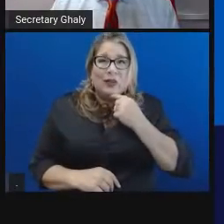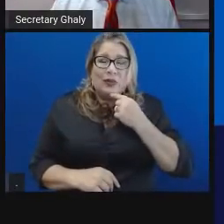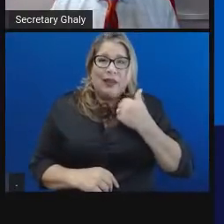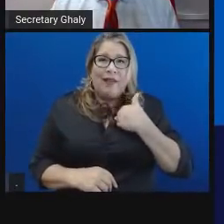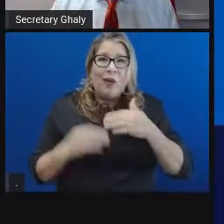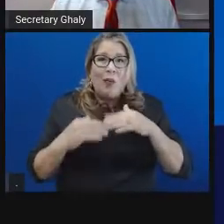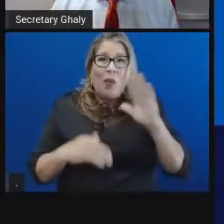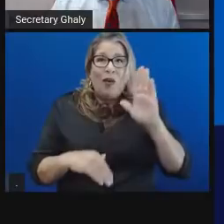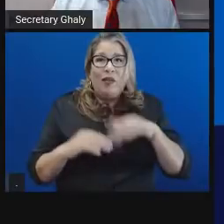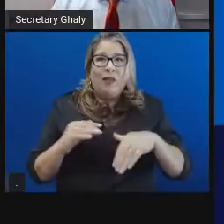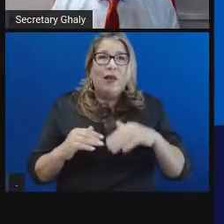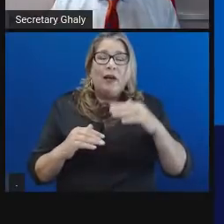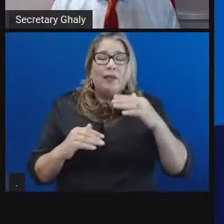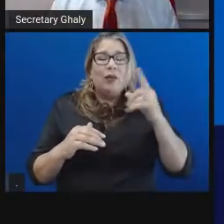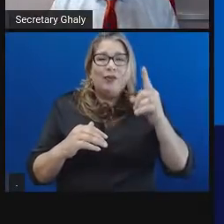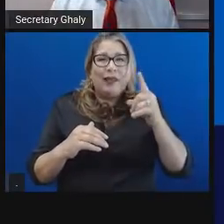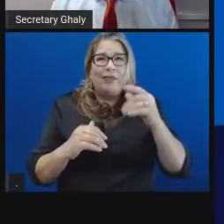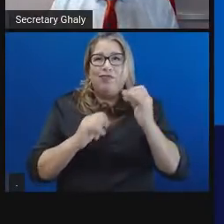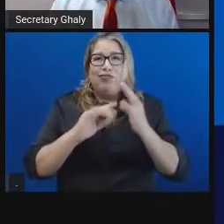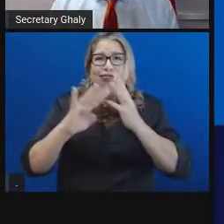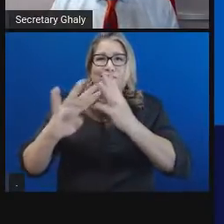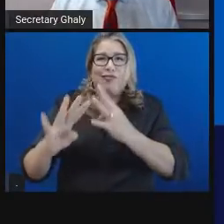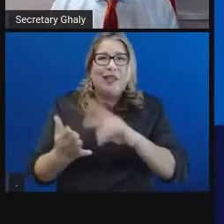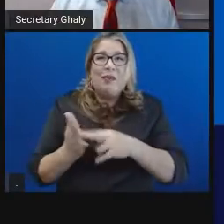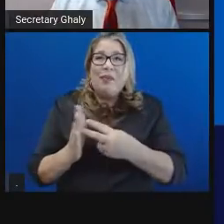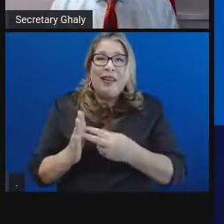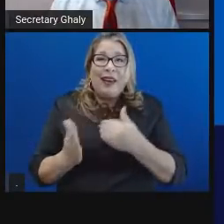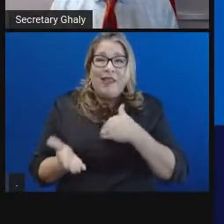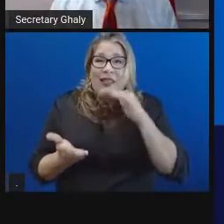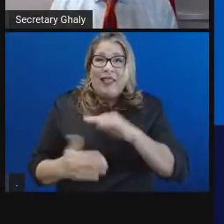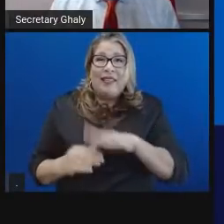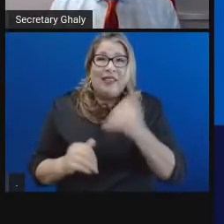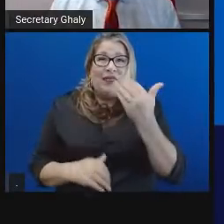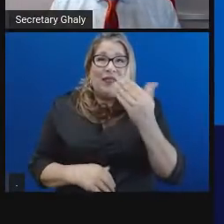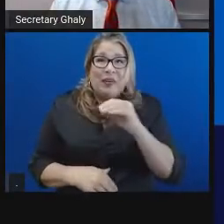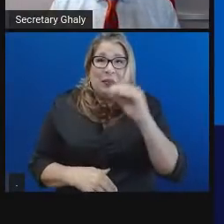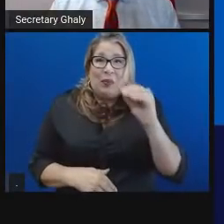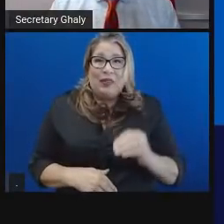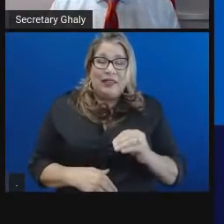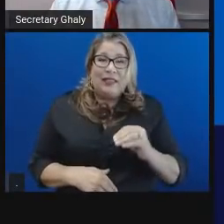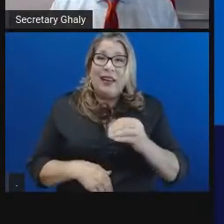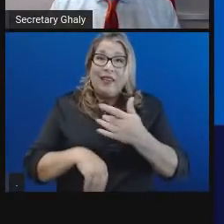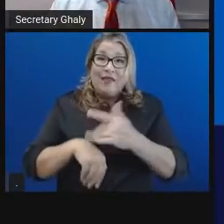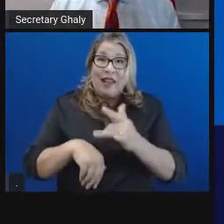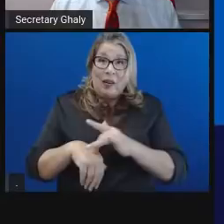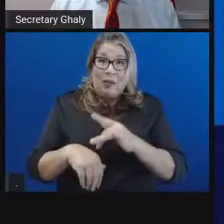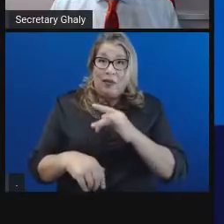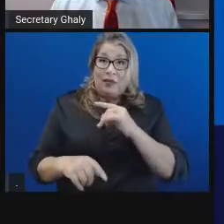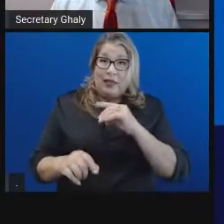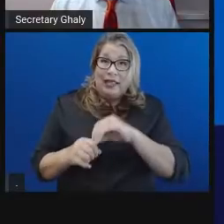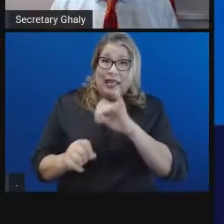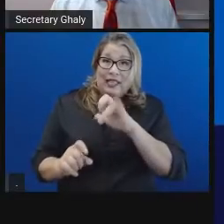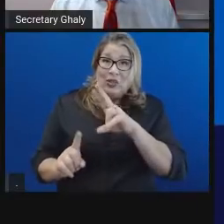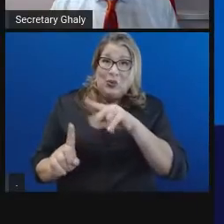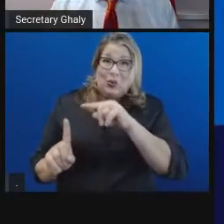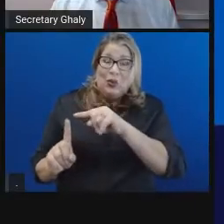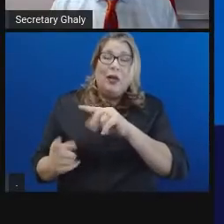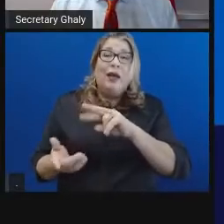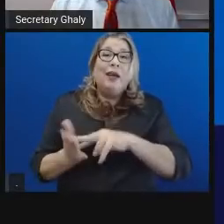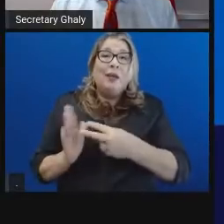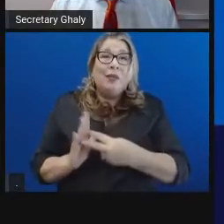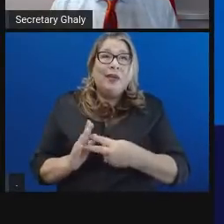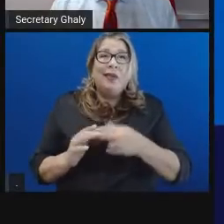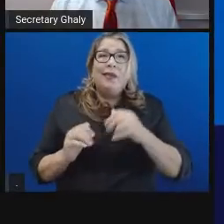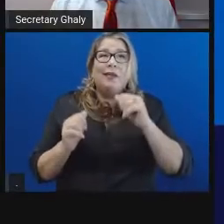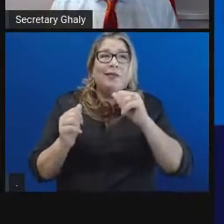Greater Sacramento, San Joaquin, and Southern California, were all put under the stay-at-home order,